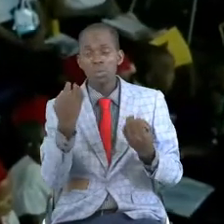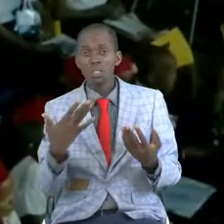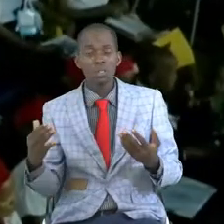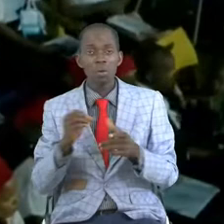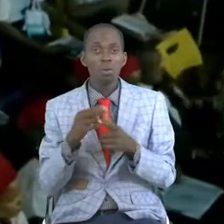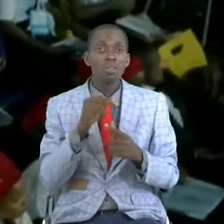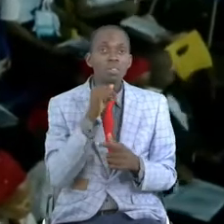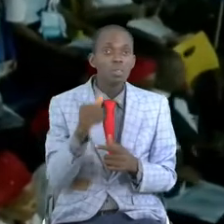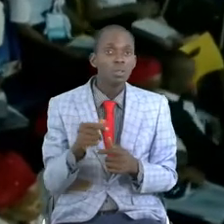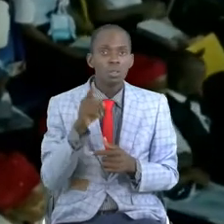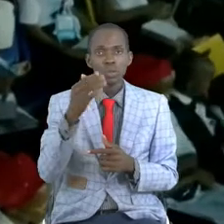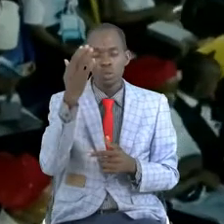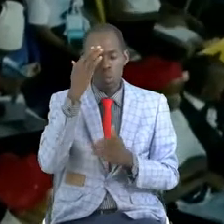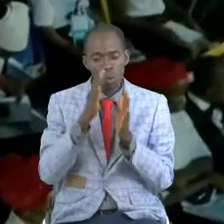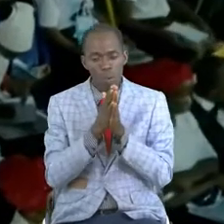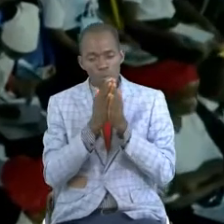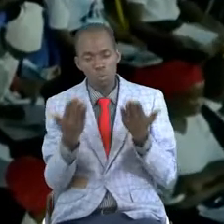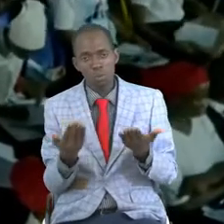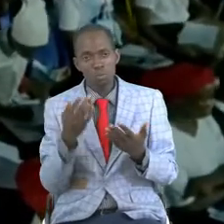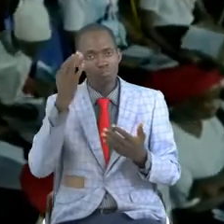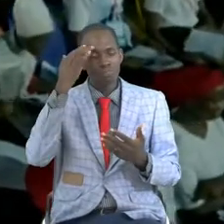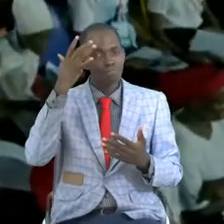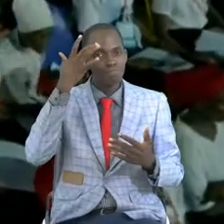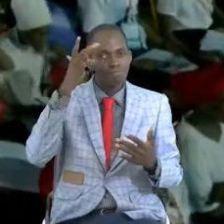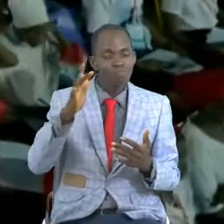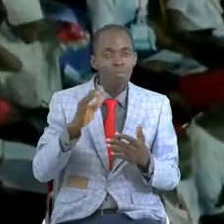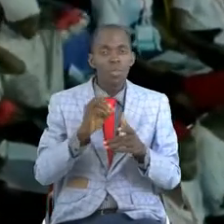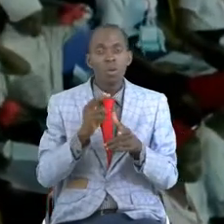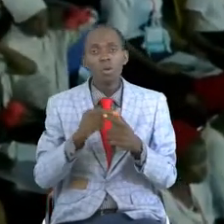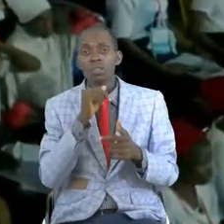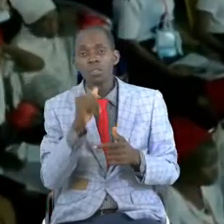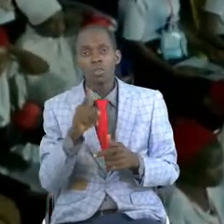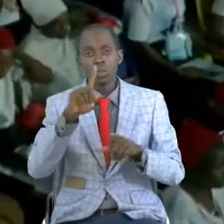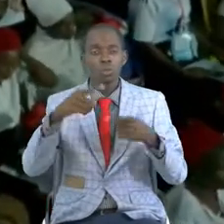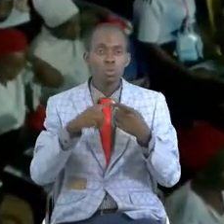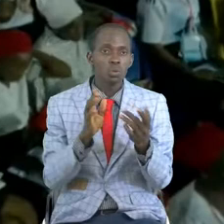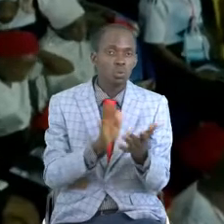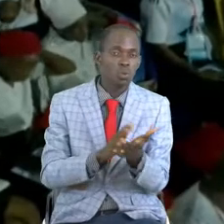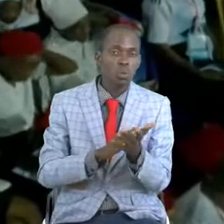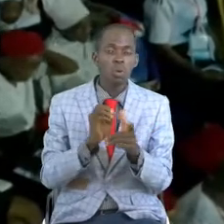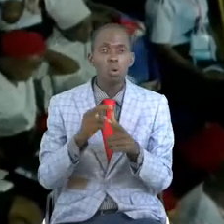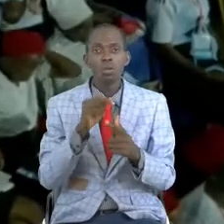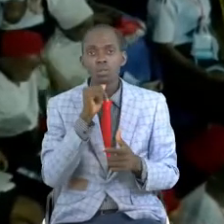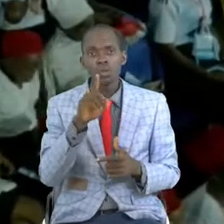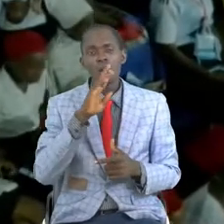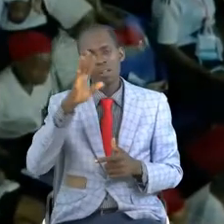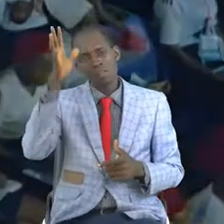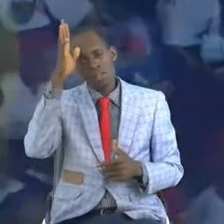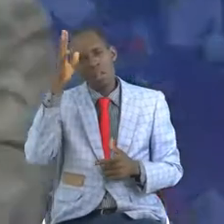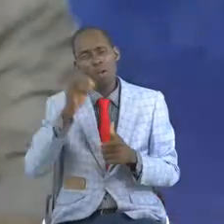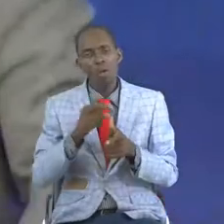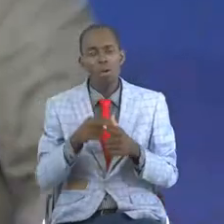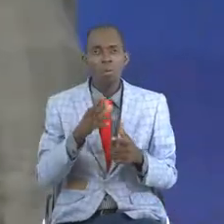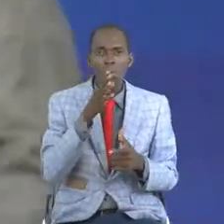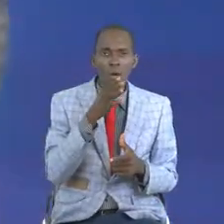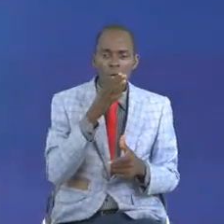know book or you don't know book, you have gone to school, you have not gone to school, you are a father, you are a mother, you are a child, you are a